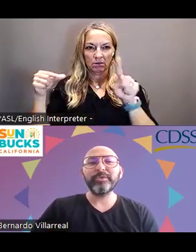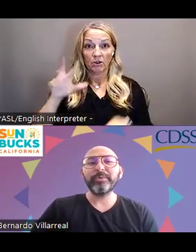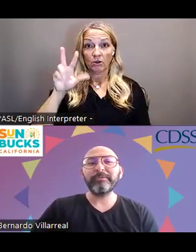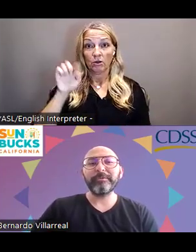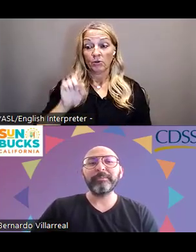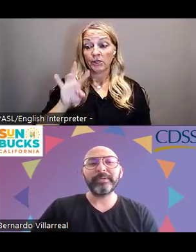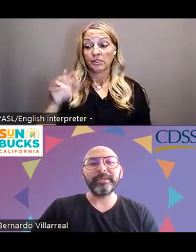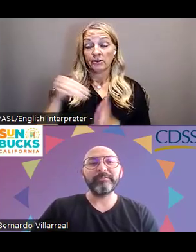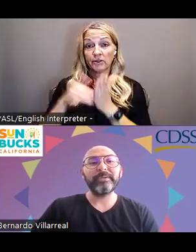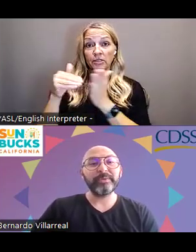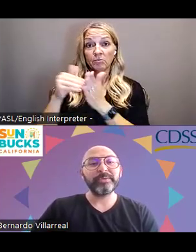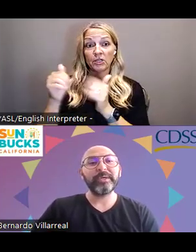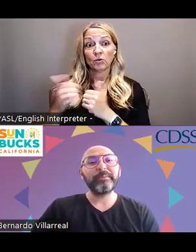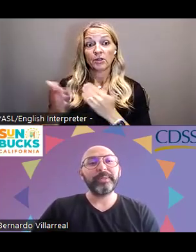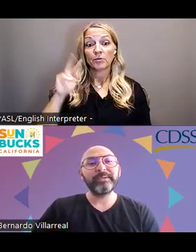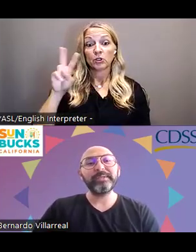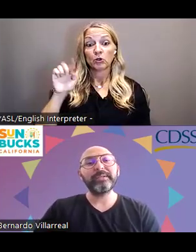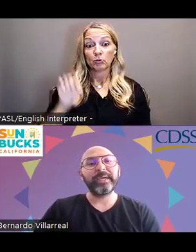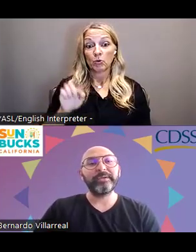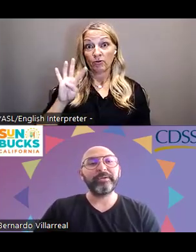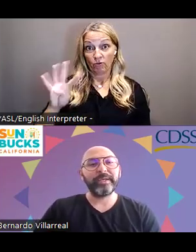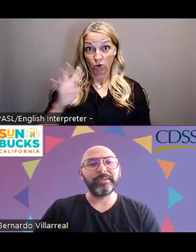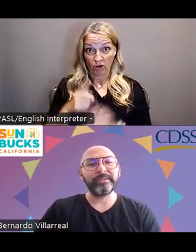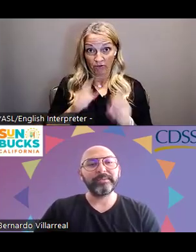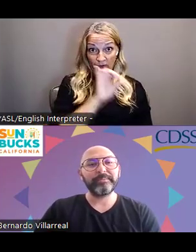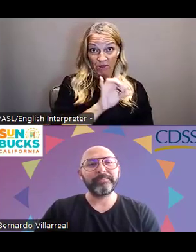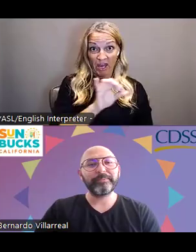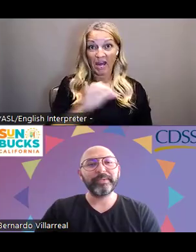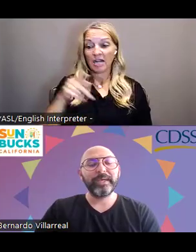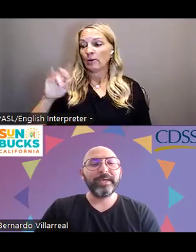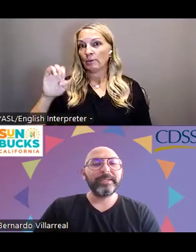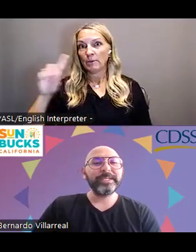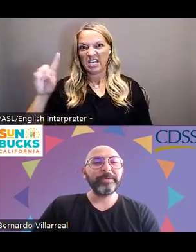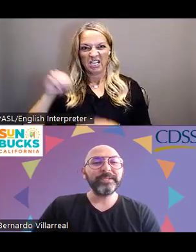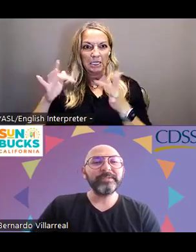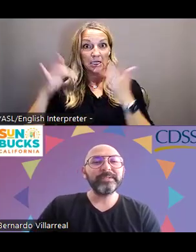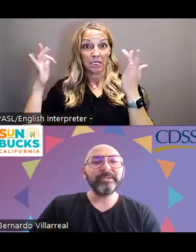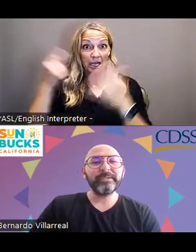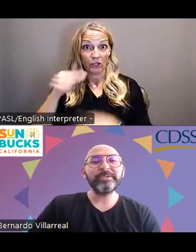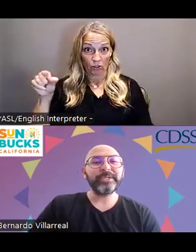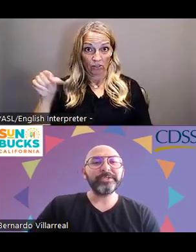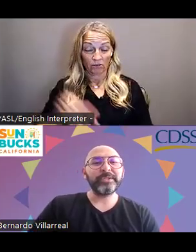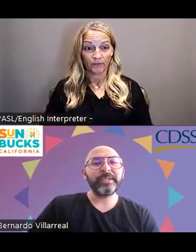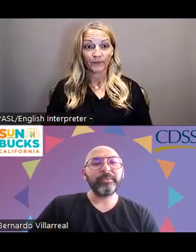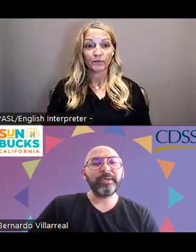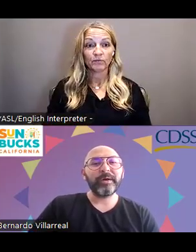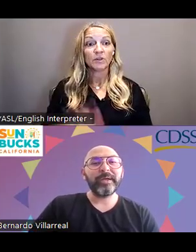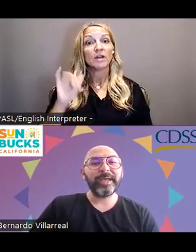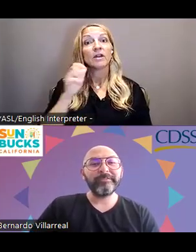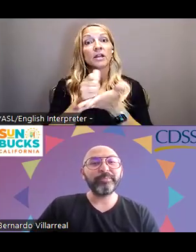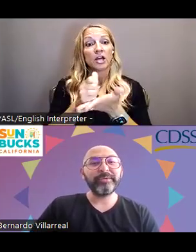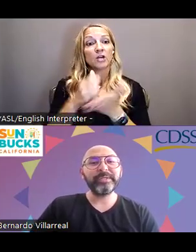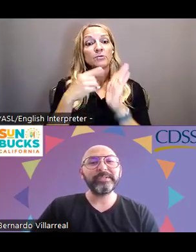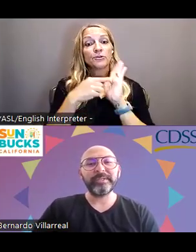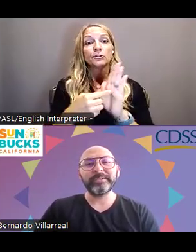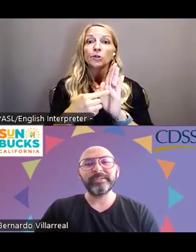with nearly 2.4 million of those pinned in the lighter gradient. This helps give us a good illustration that we